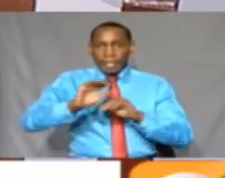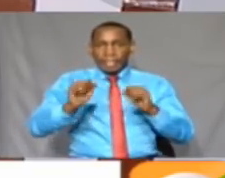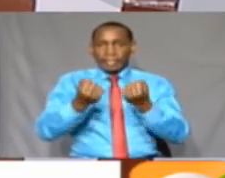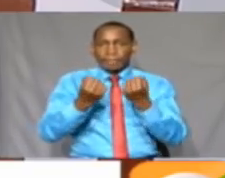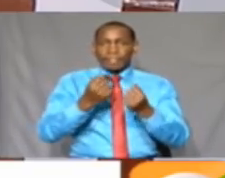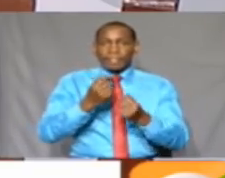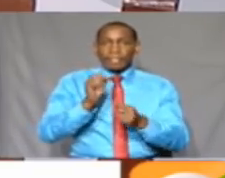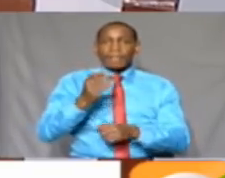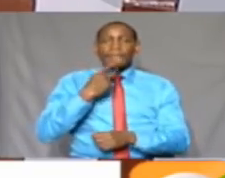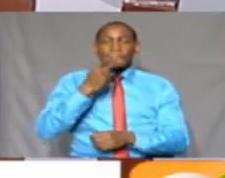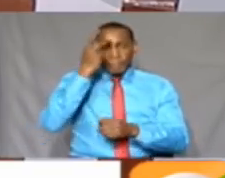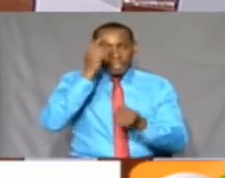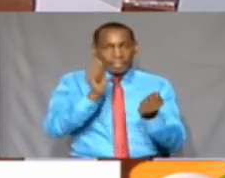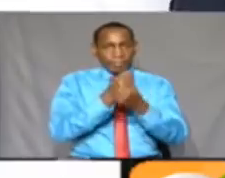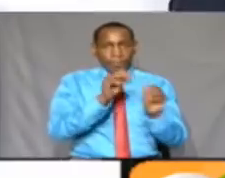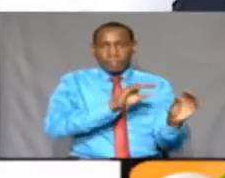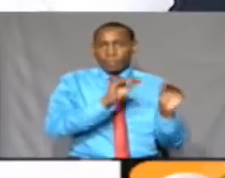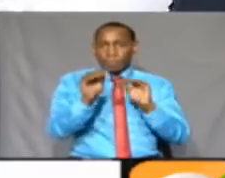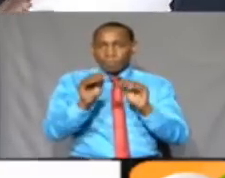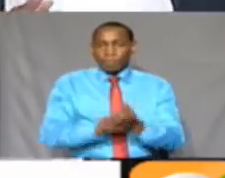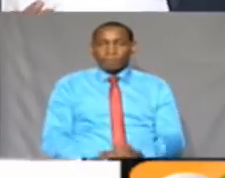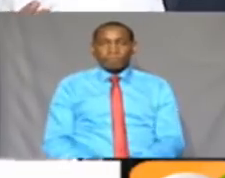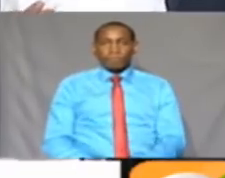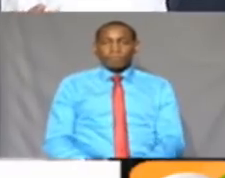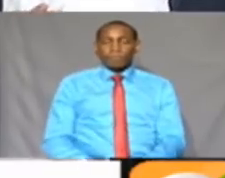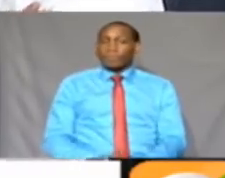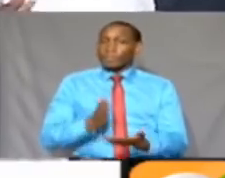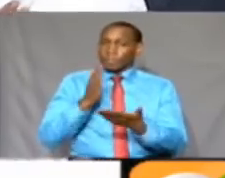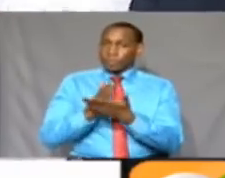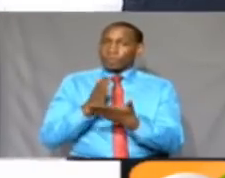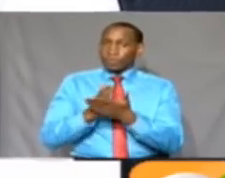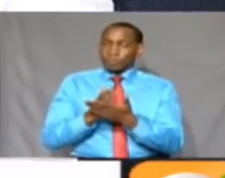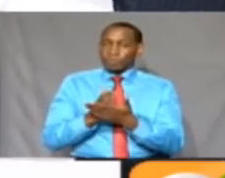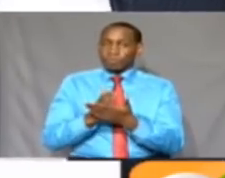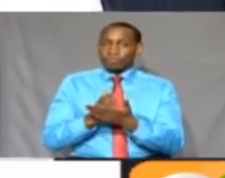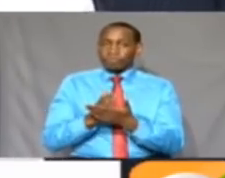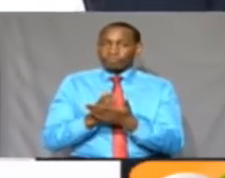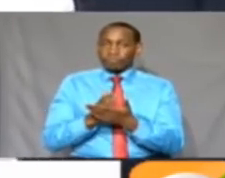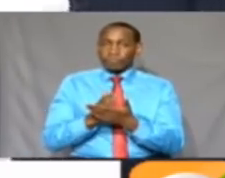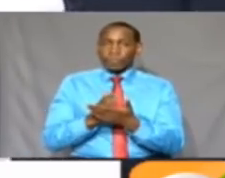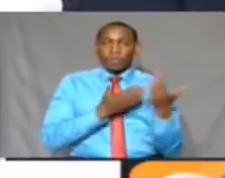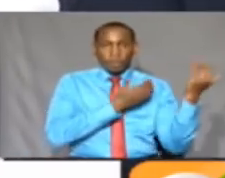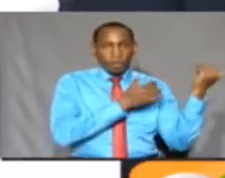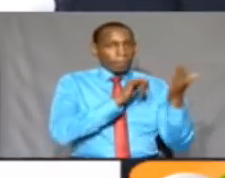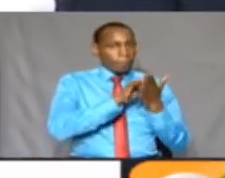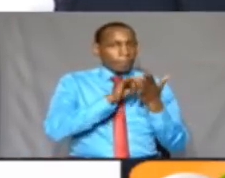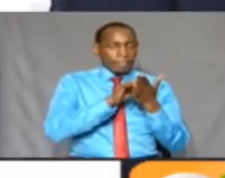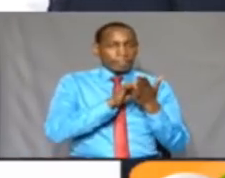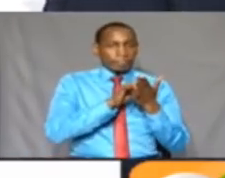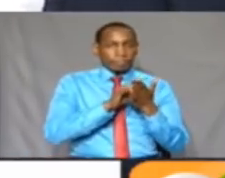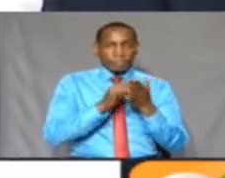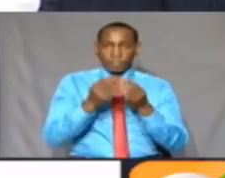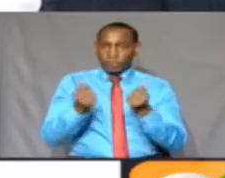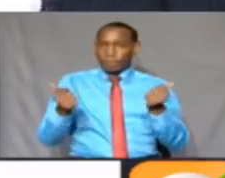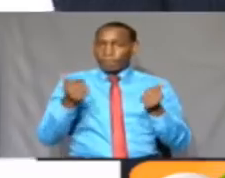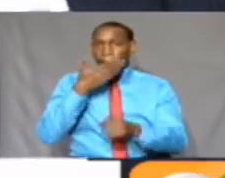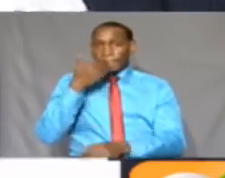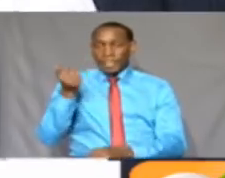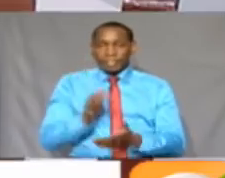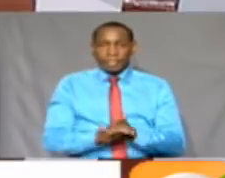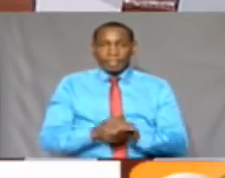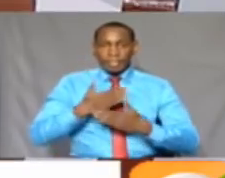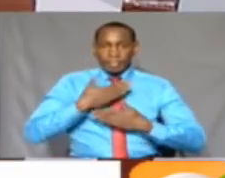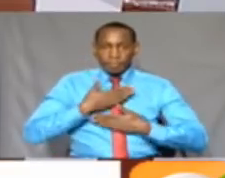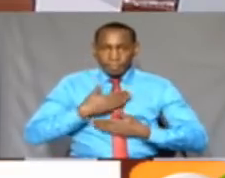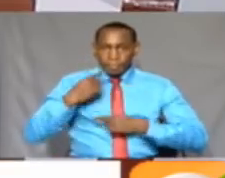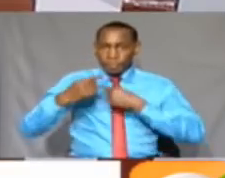parents can't. You know, very, it was scary, man. It's scary to see that. But hey, you know what? I hope it turns out for the best, huh? I hope so, too. Yeah, Mheshimiwa, let's